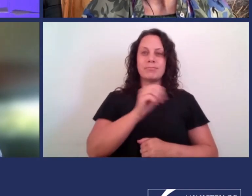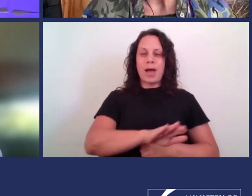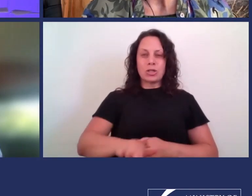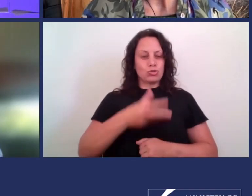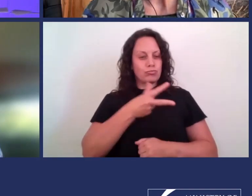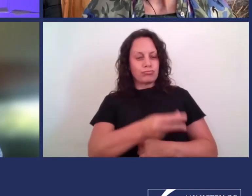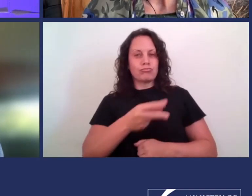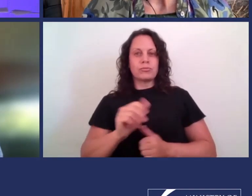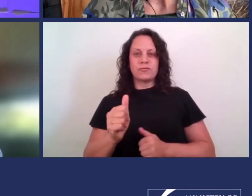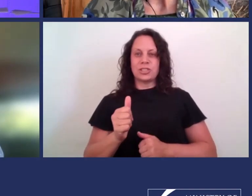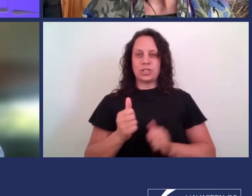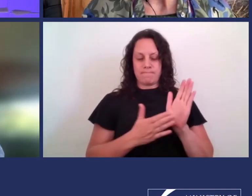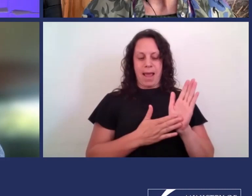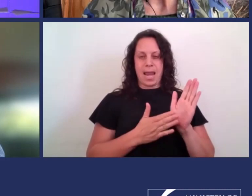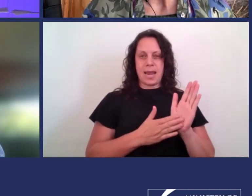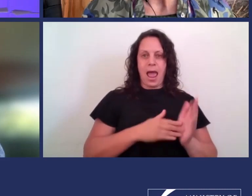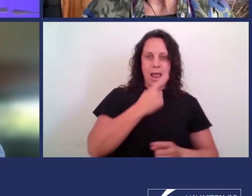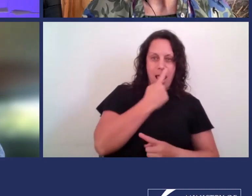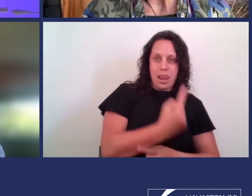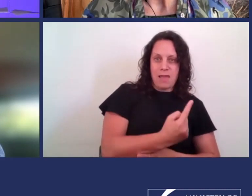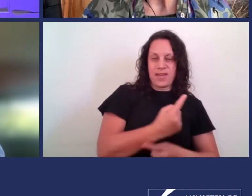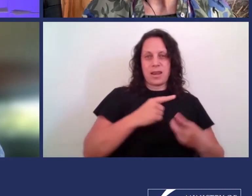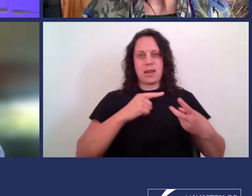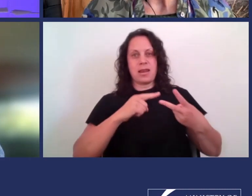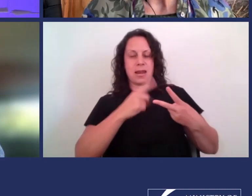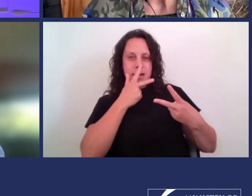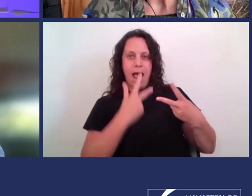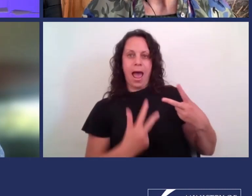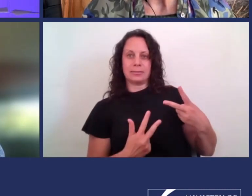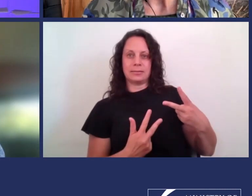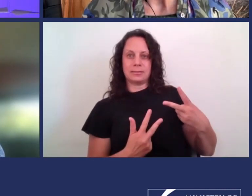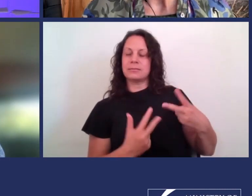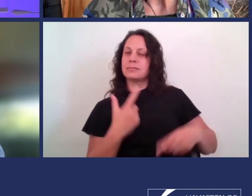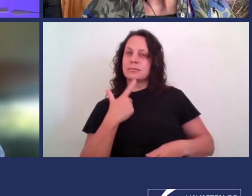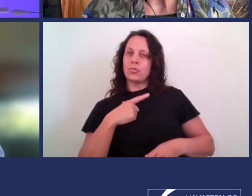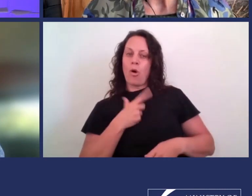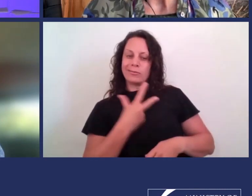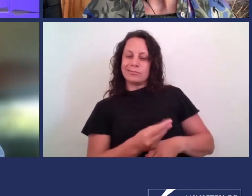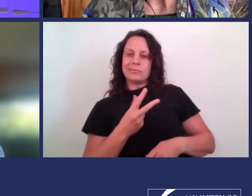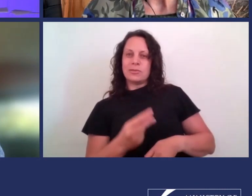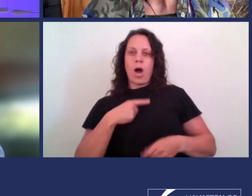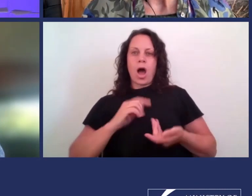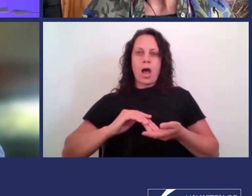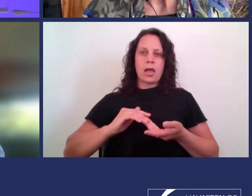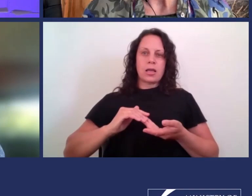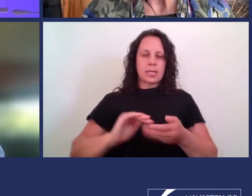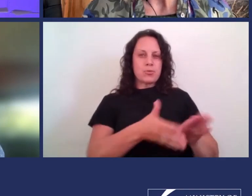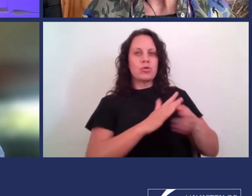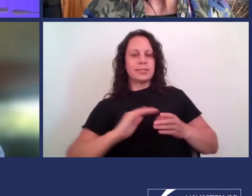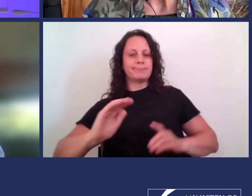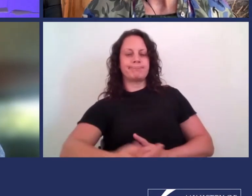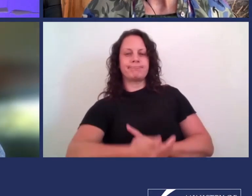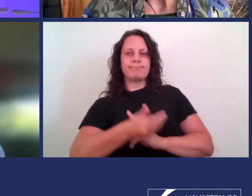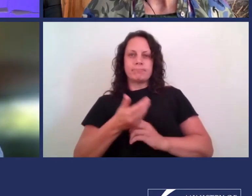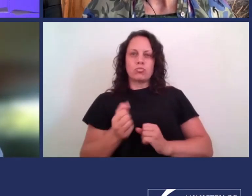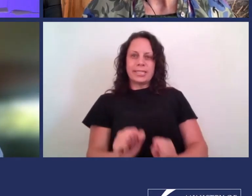Monday, 11 and 8, and we did it, I guess, to protect our wider community. So we're going to start our discussion tonight